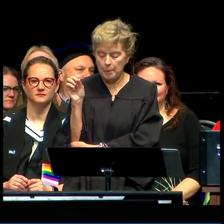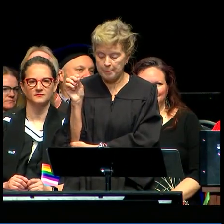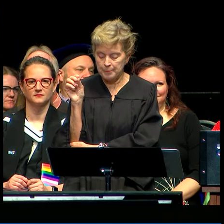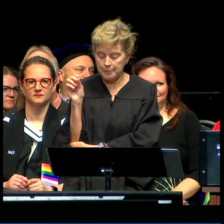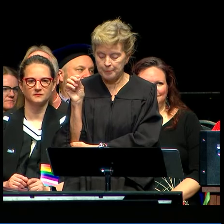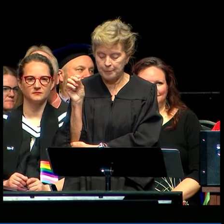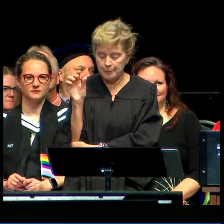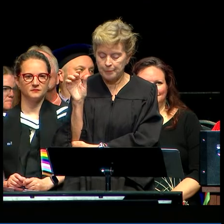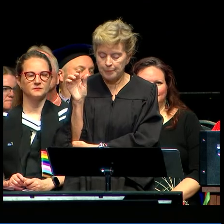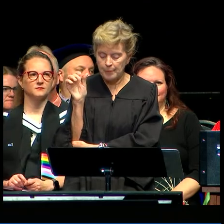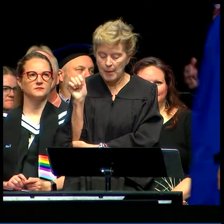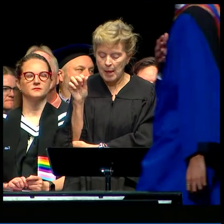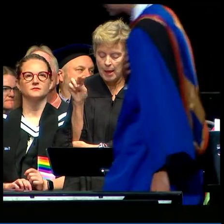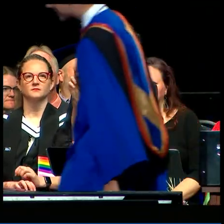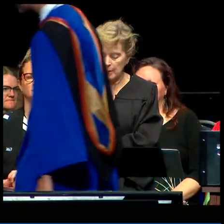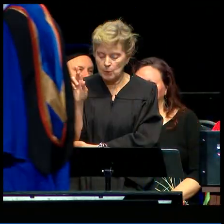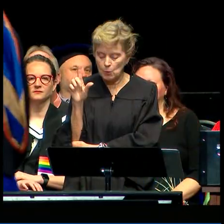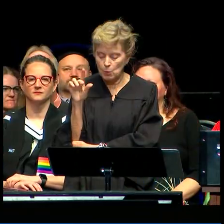Anuj Saili.